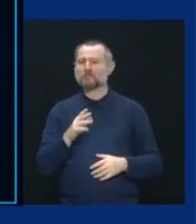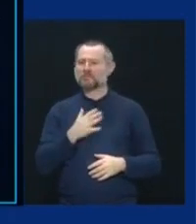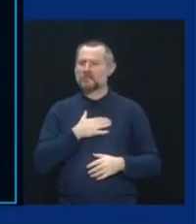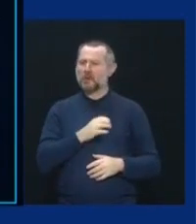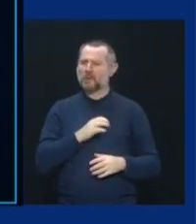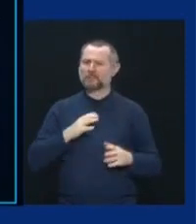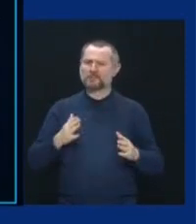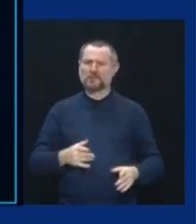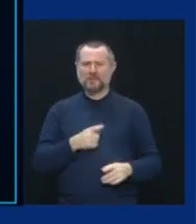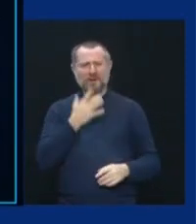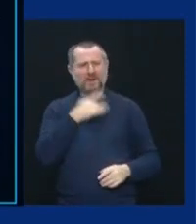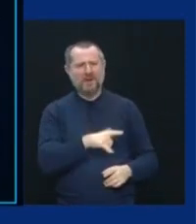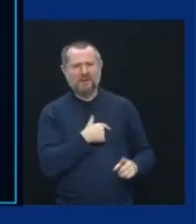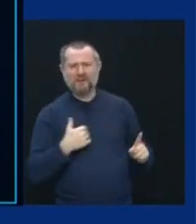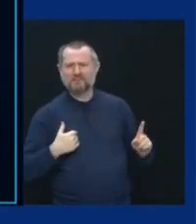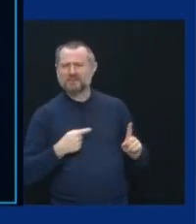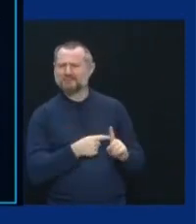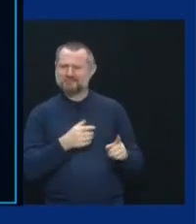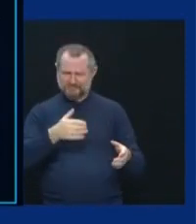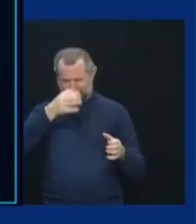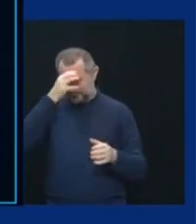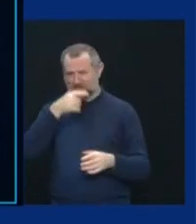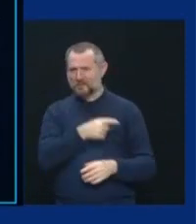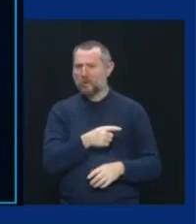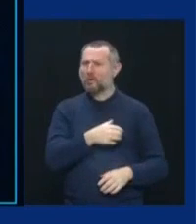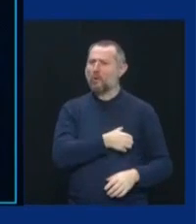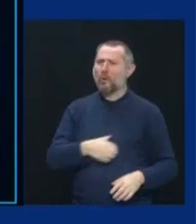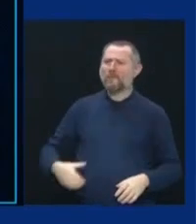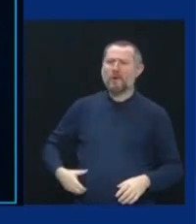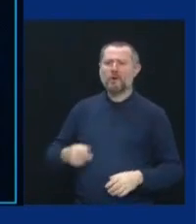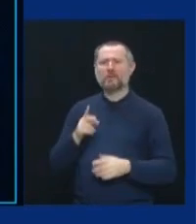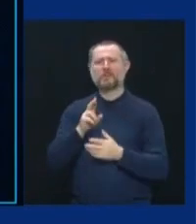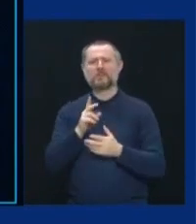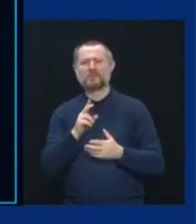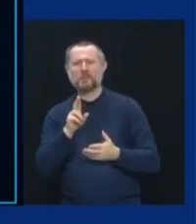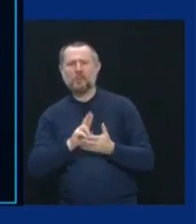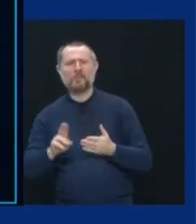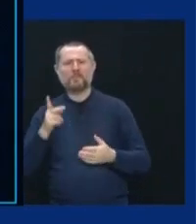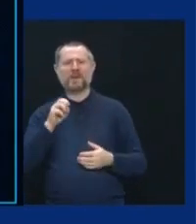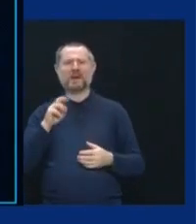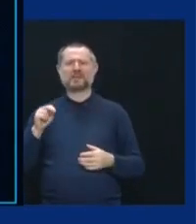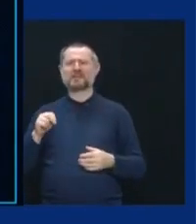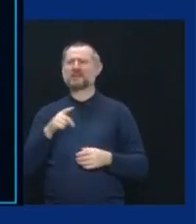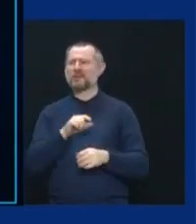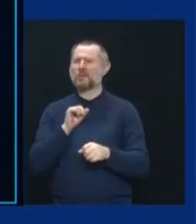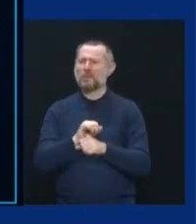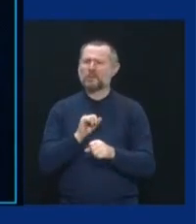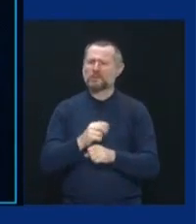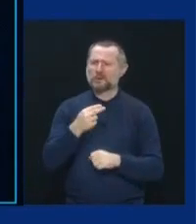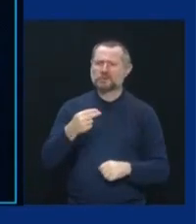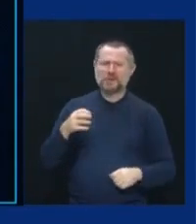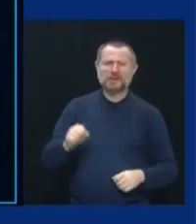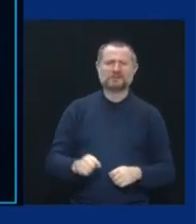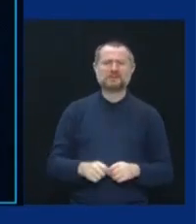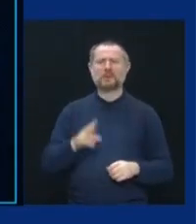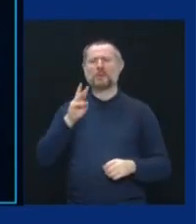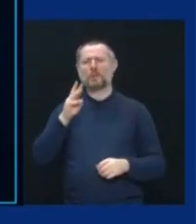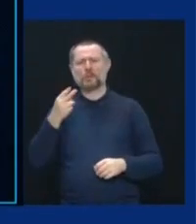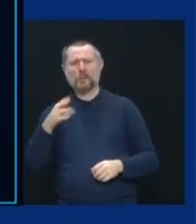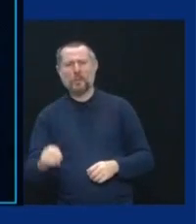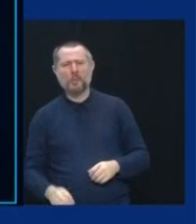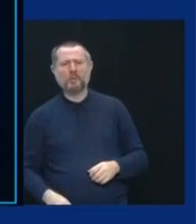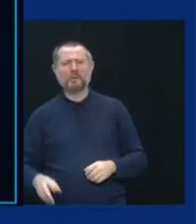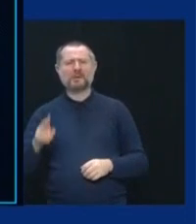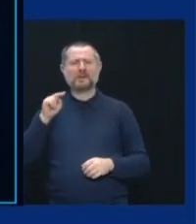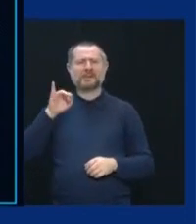He's trained at Harvard, UPenn, Johns Hopkins, served at HHS, WHO, NIH. He teaches